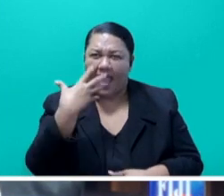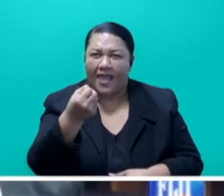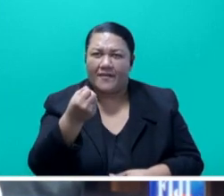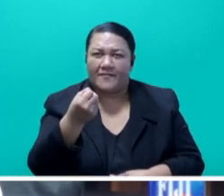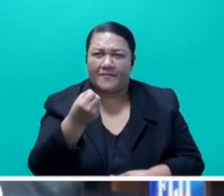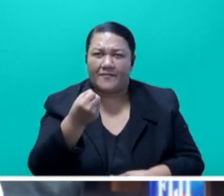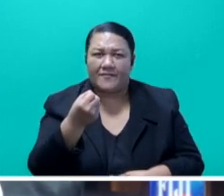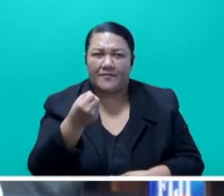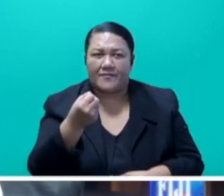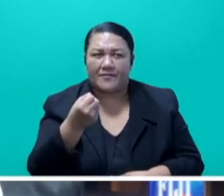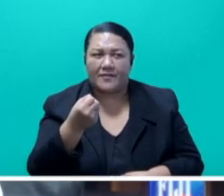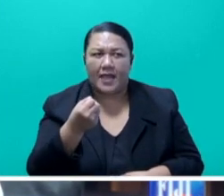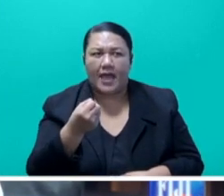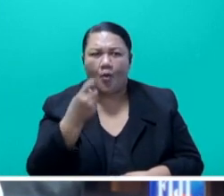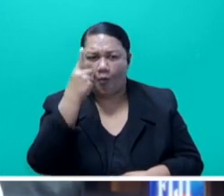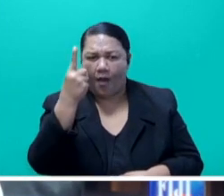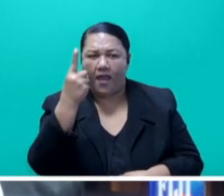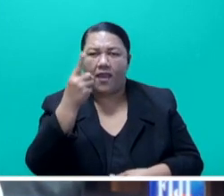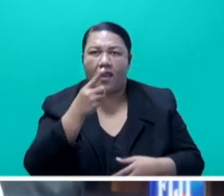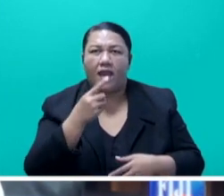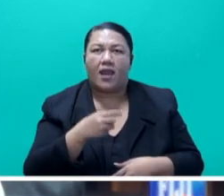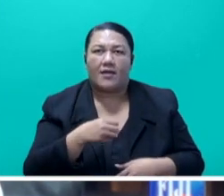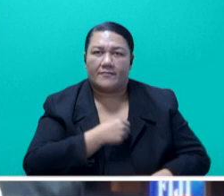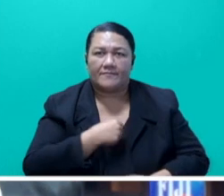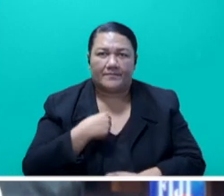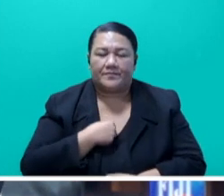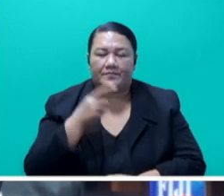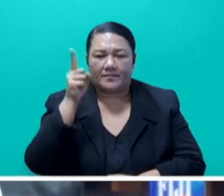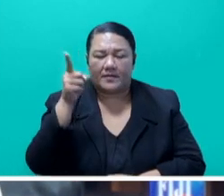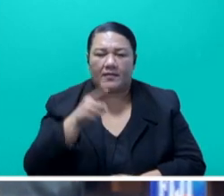I believe it's Major Yeli, who is there, Mr. Speaker, sir.